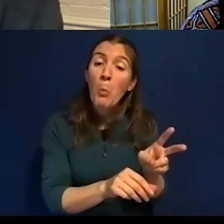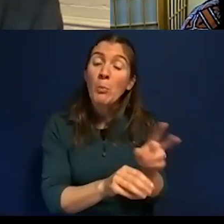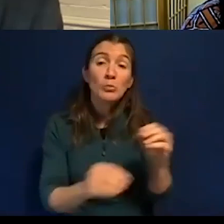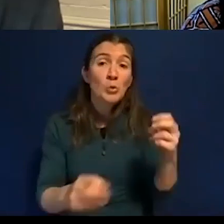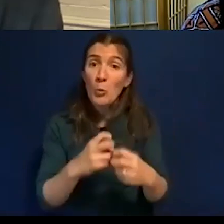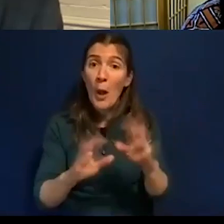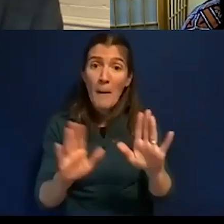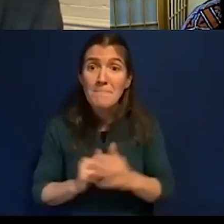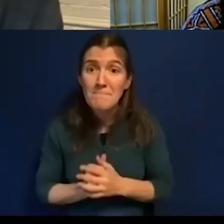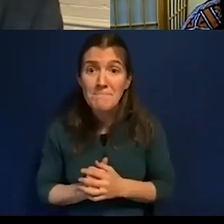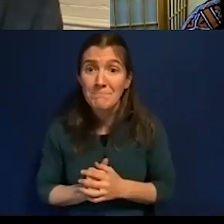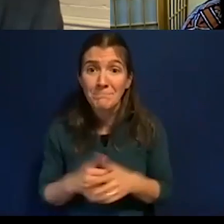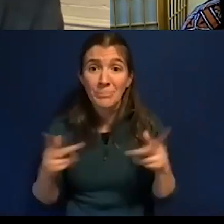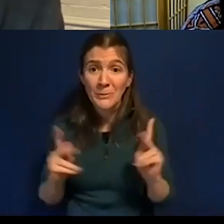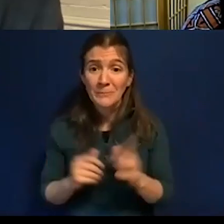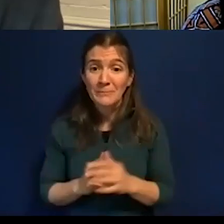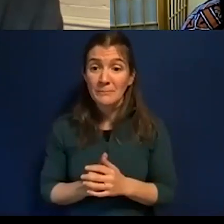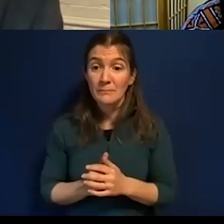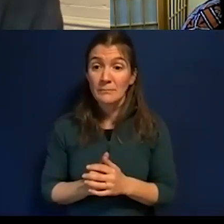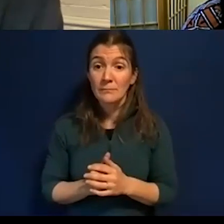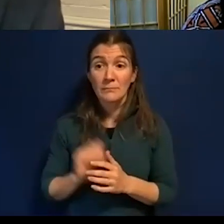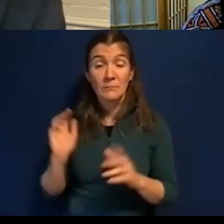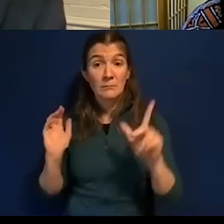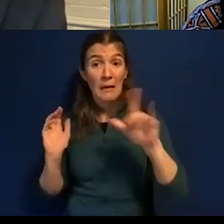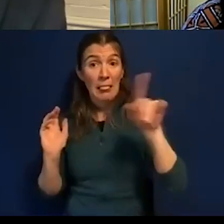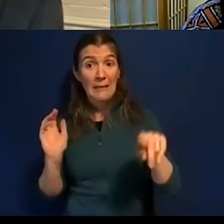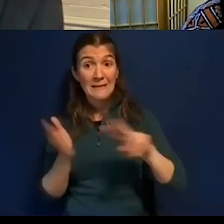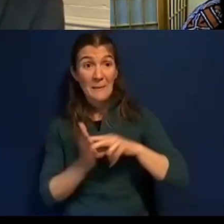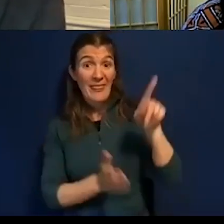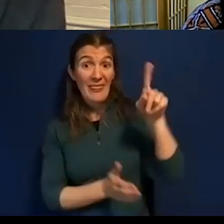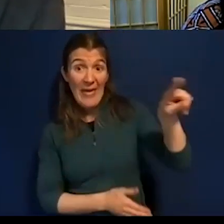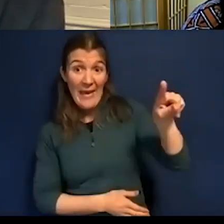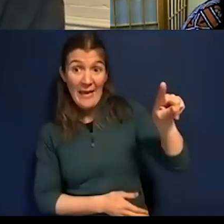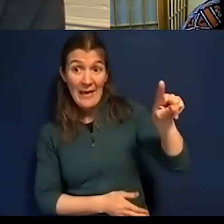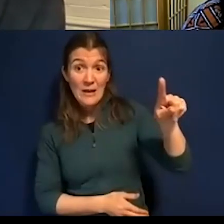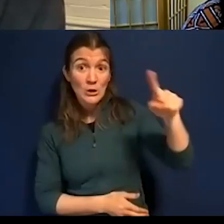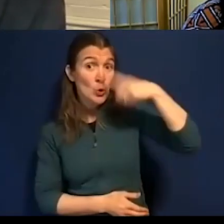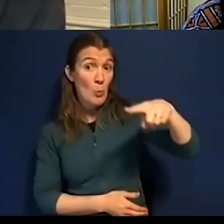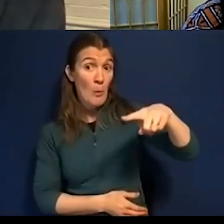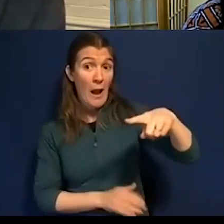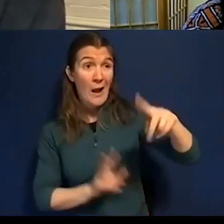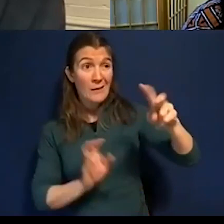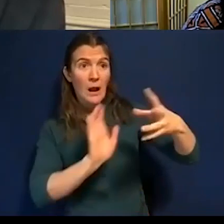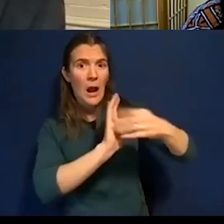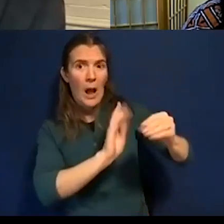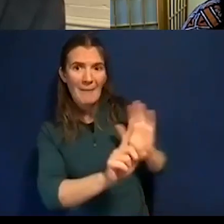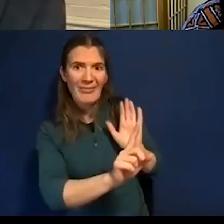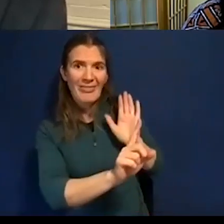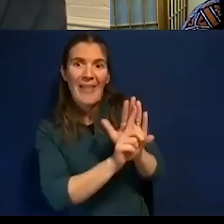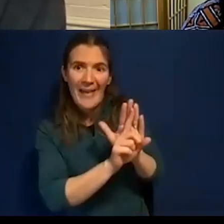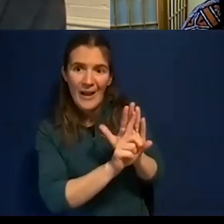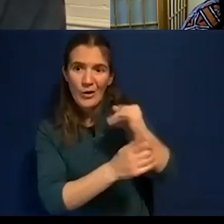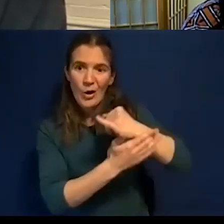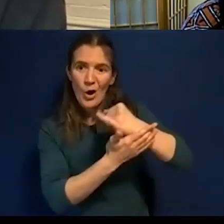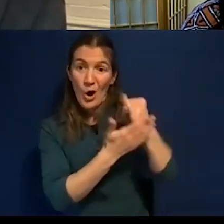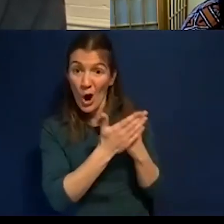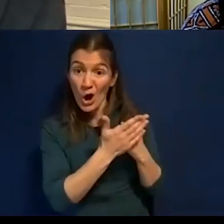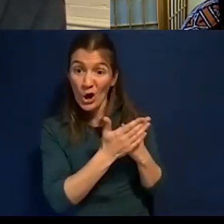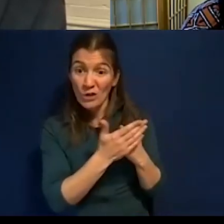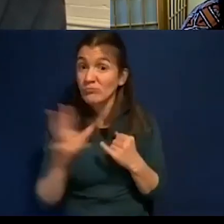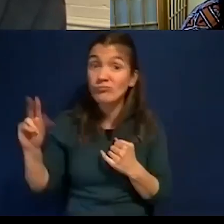issue. They don't mind, in other words, that you're copying their art.